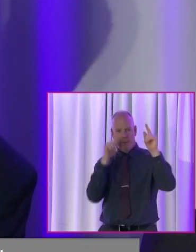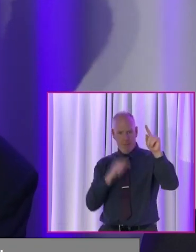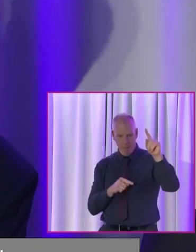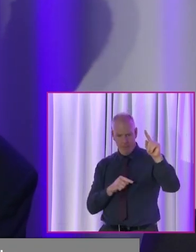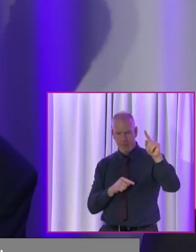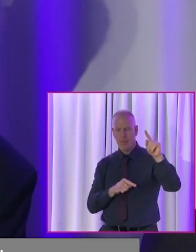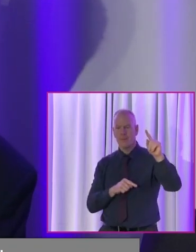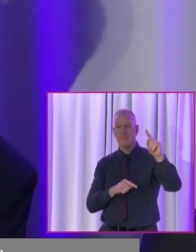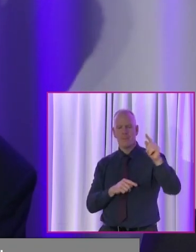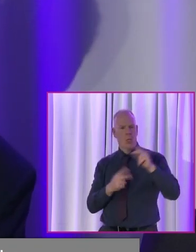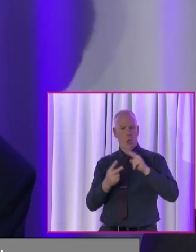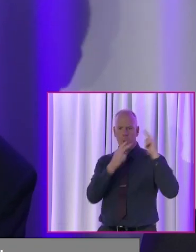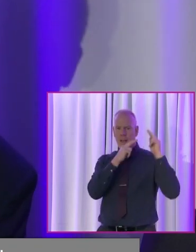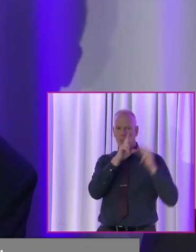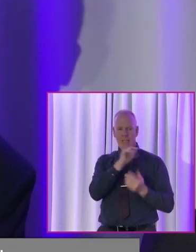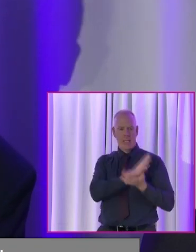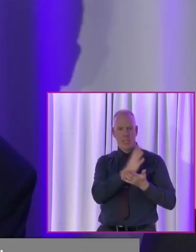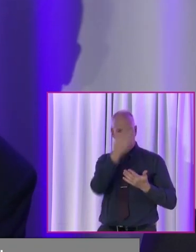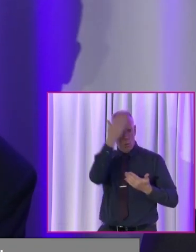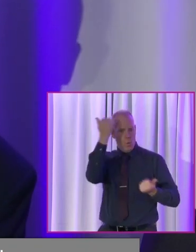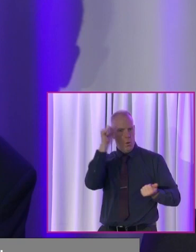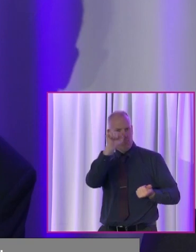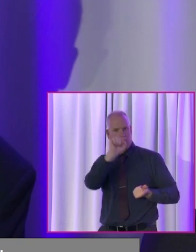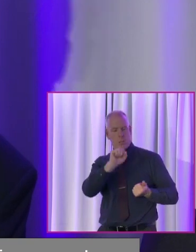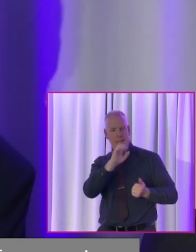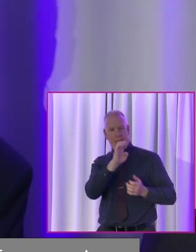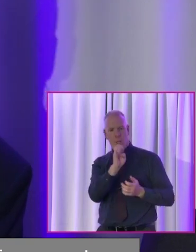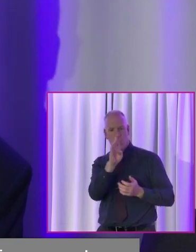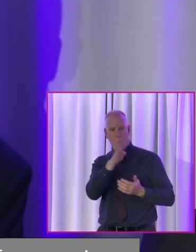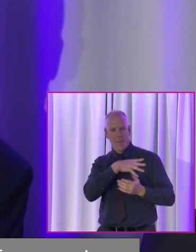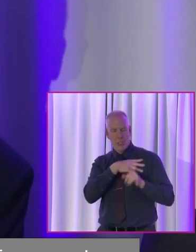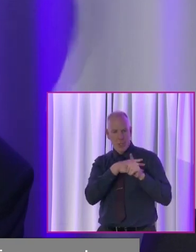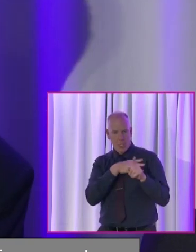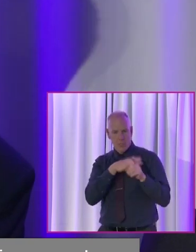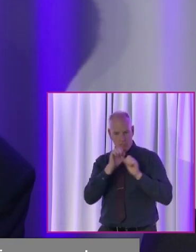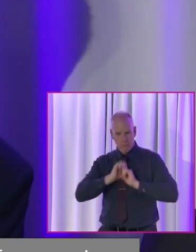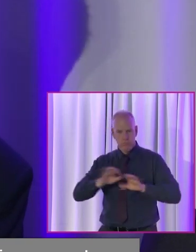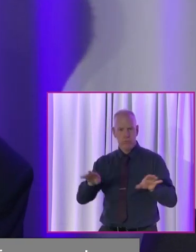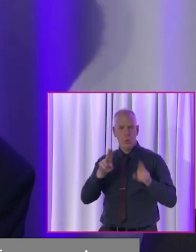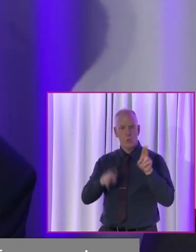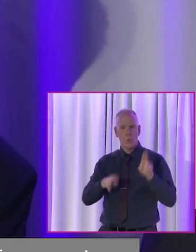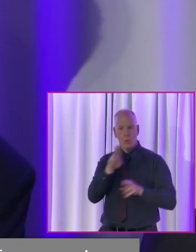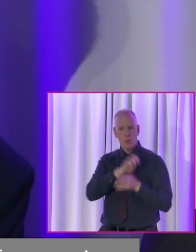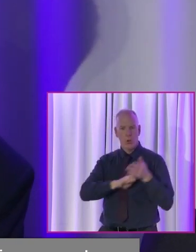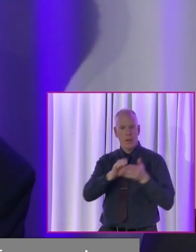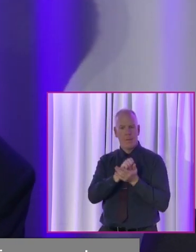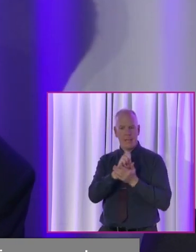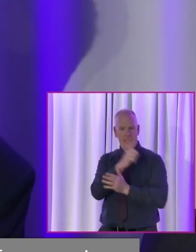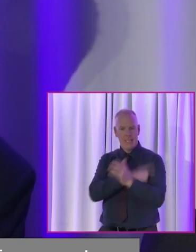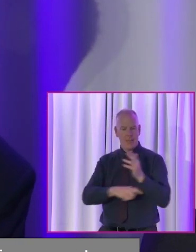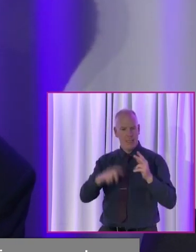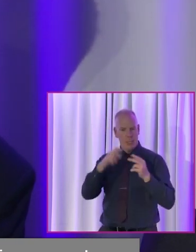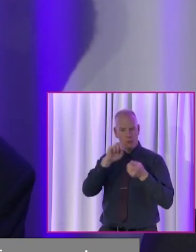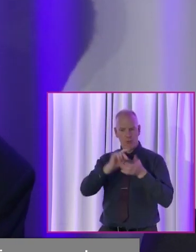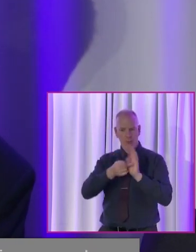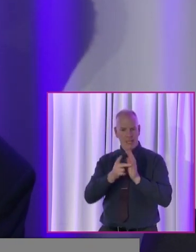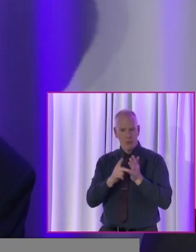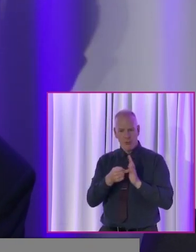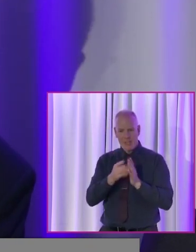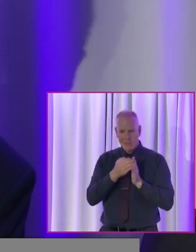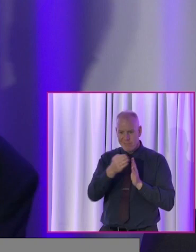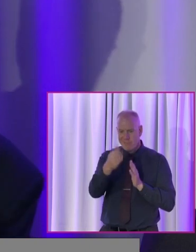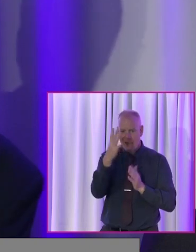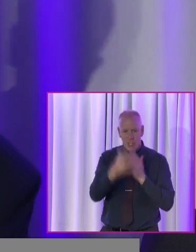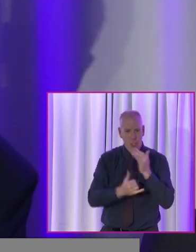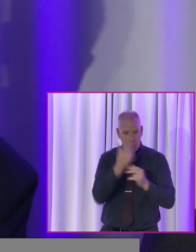for example, we didn't know if the Commission would release a new European disability strategy for the next decade,